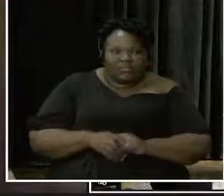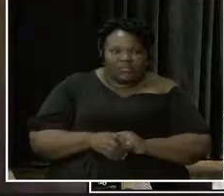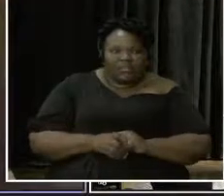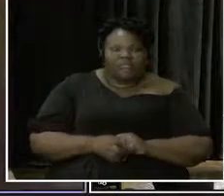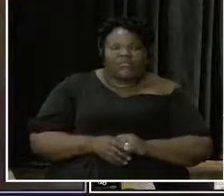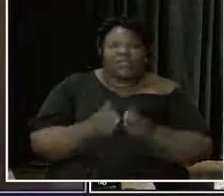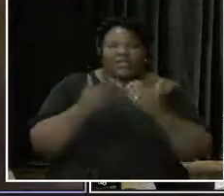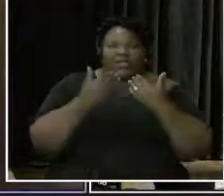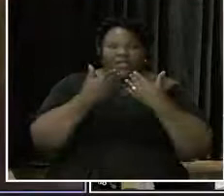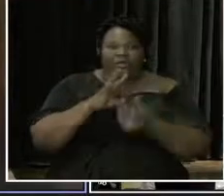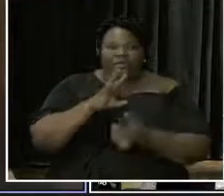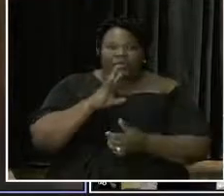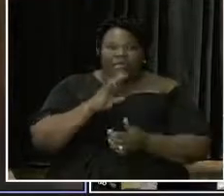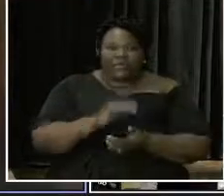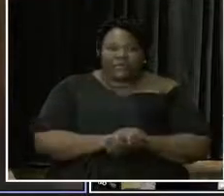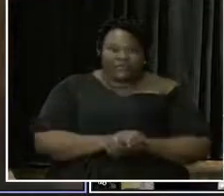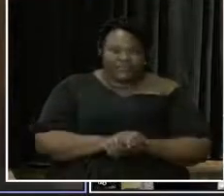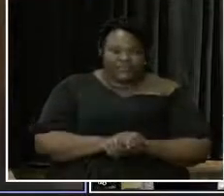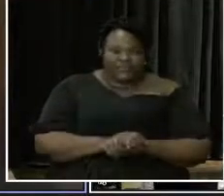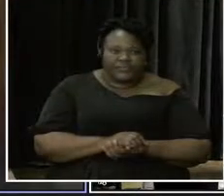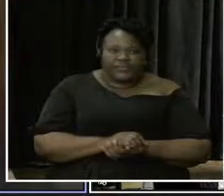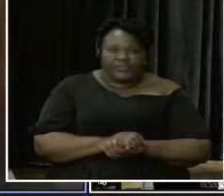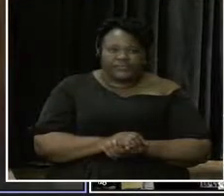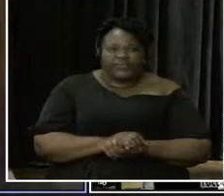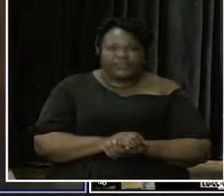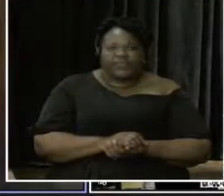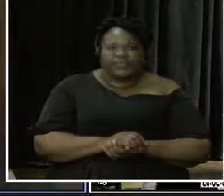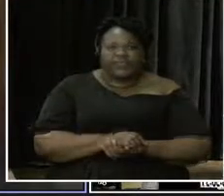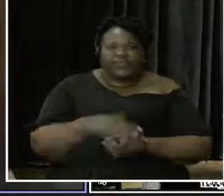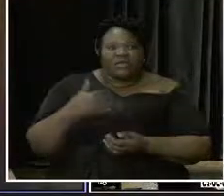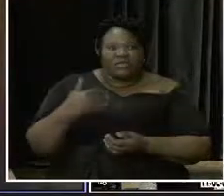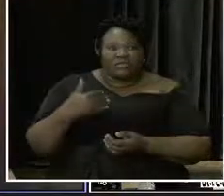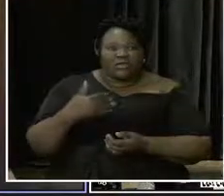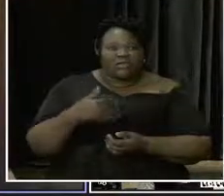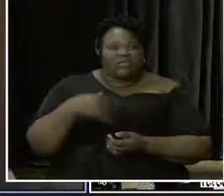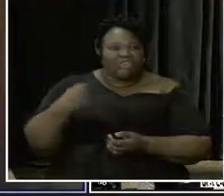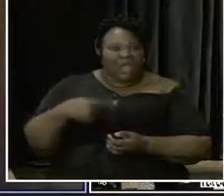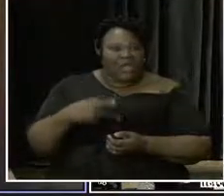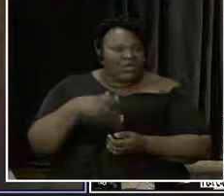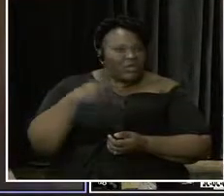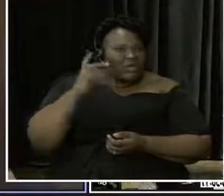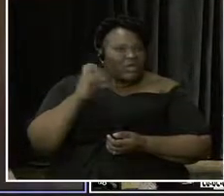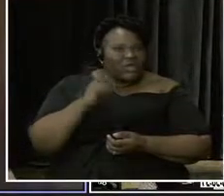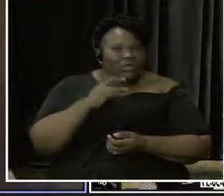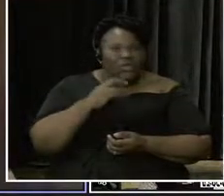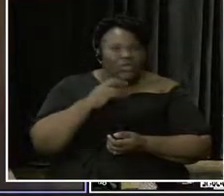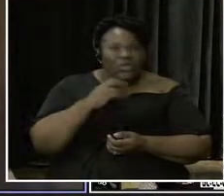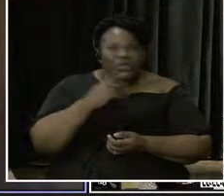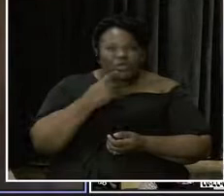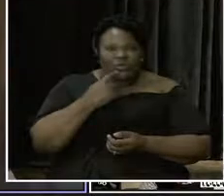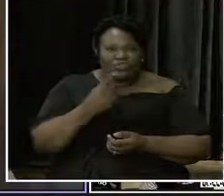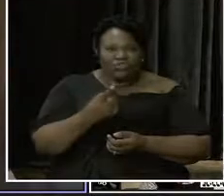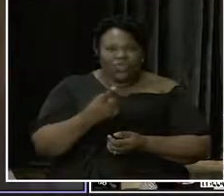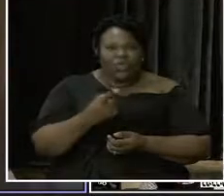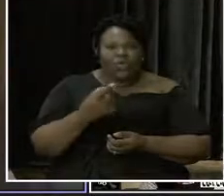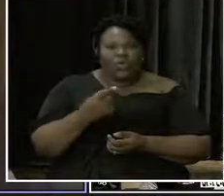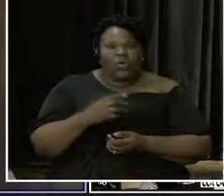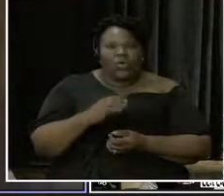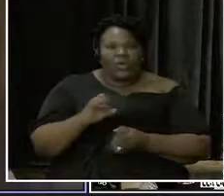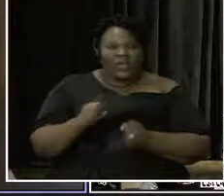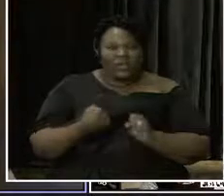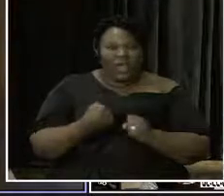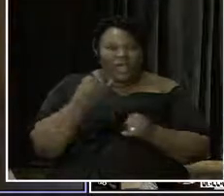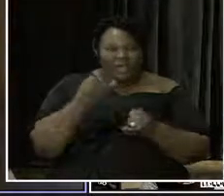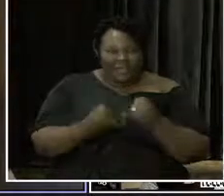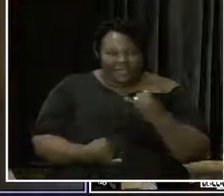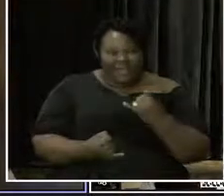Thank you, Madam Speaker. It is often said that the definition of insanity is making the same mistake over